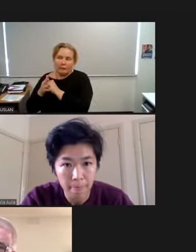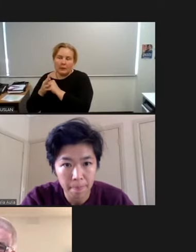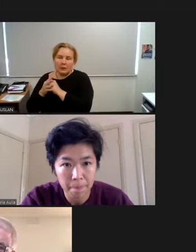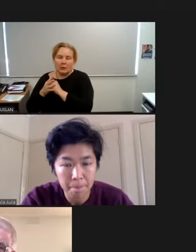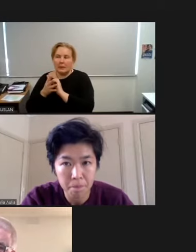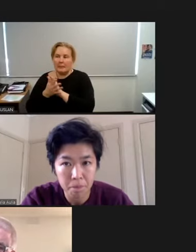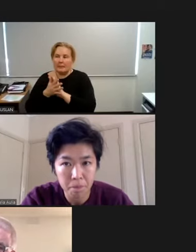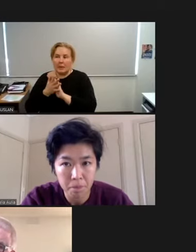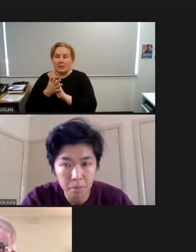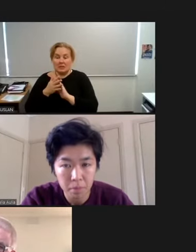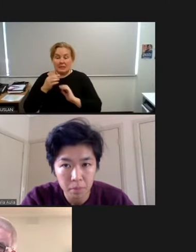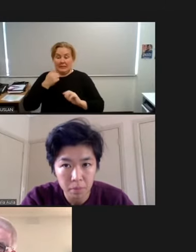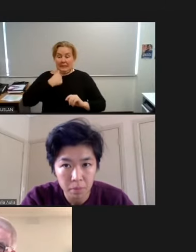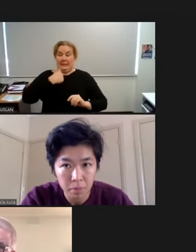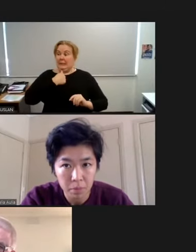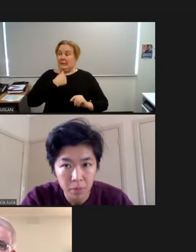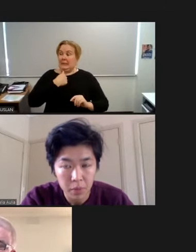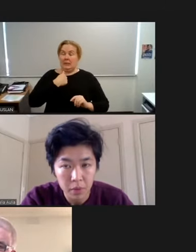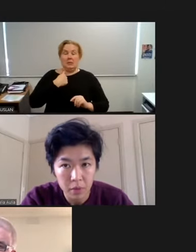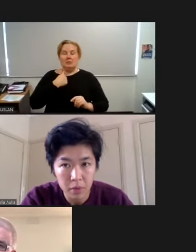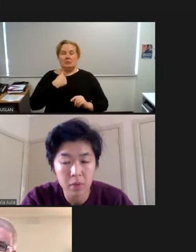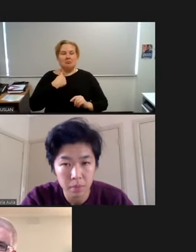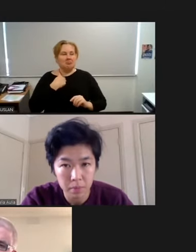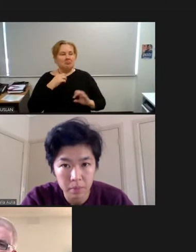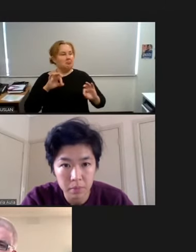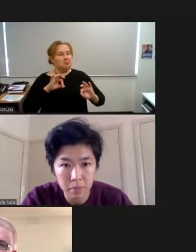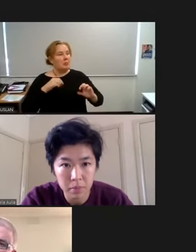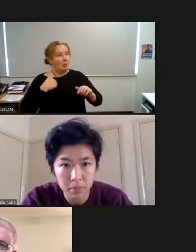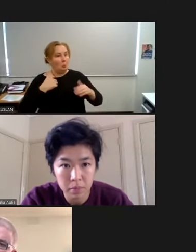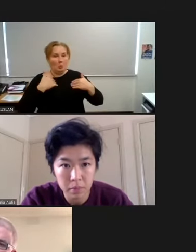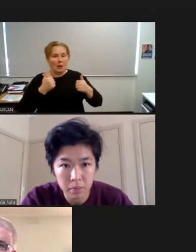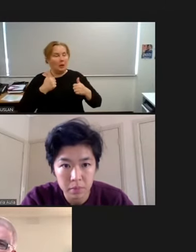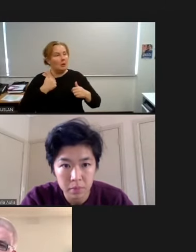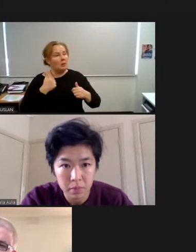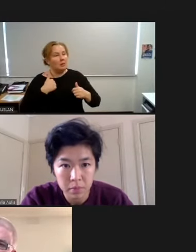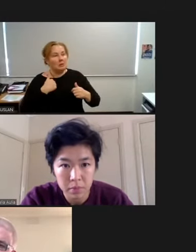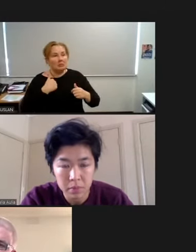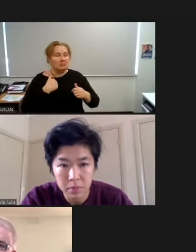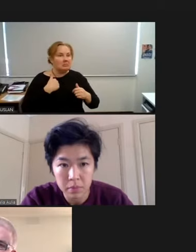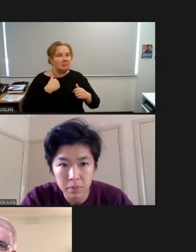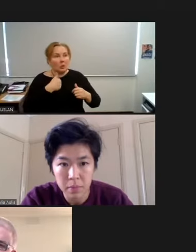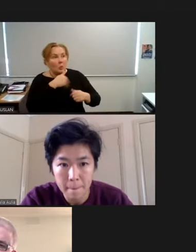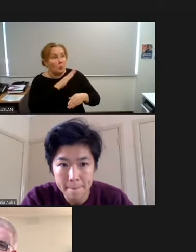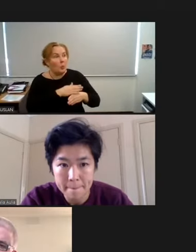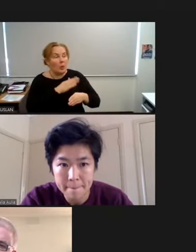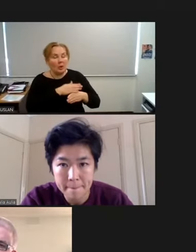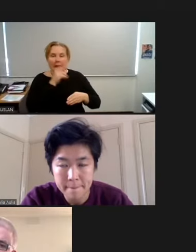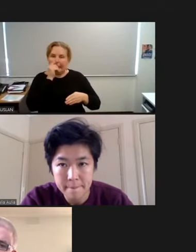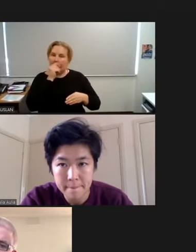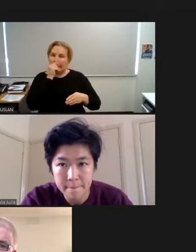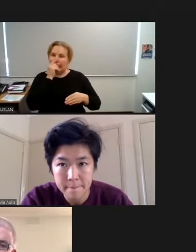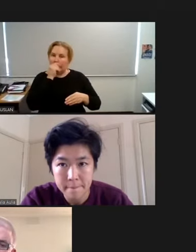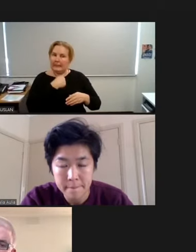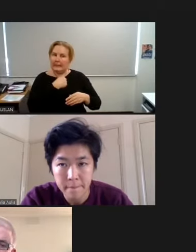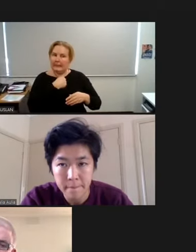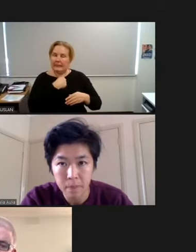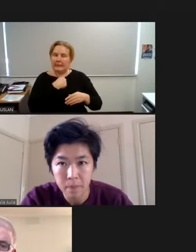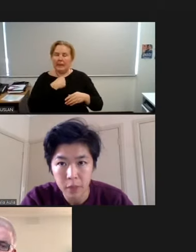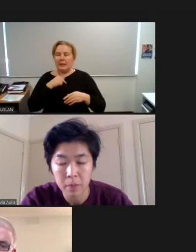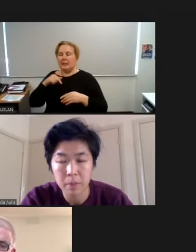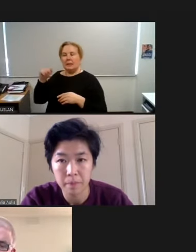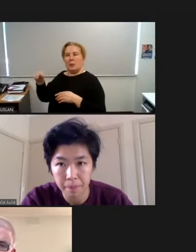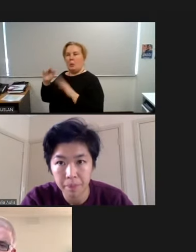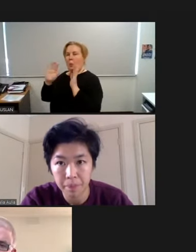course, if you can work from home, that's what you know you would do, etc. as well. But you are actually able to go to work, so it's probably